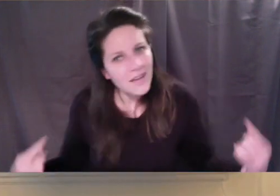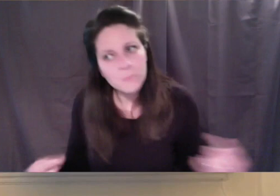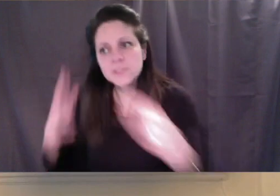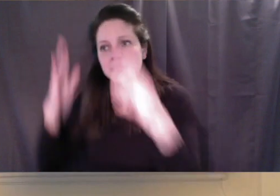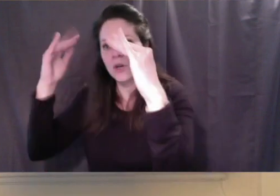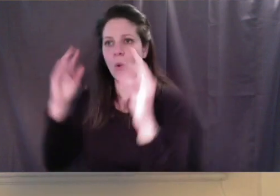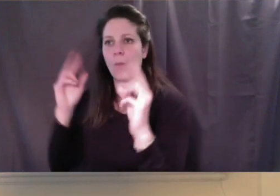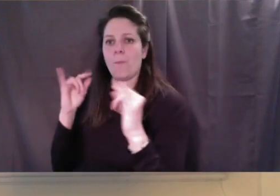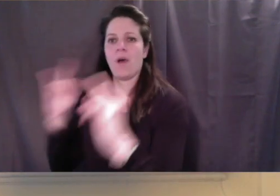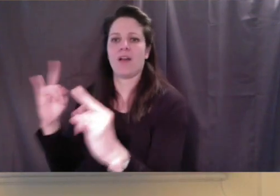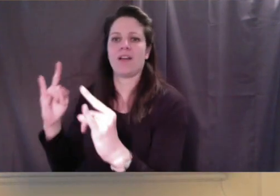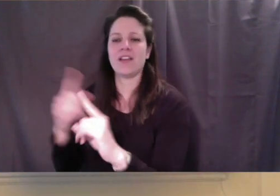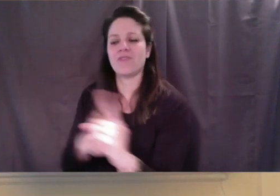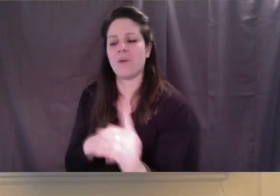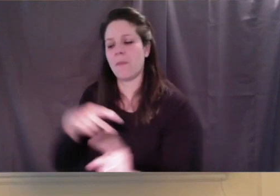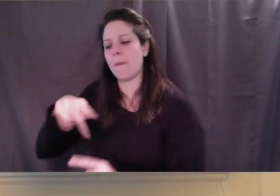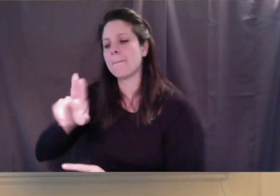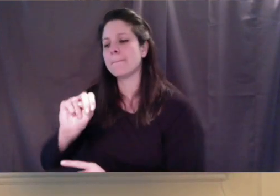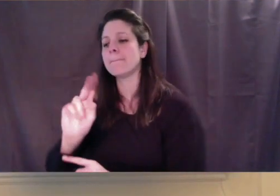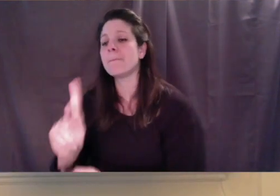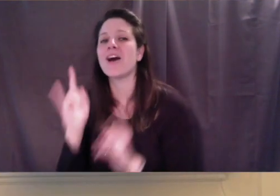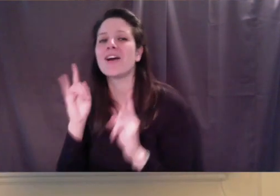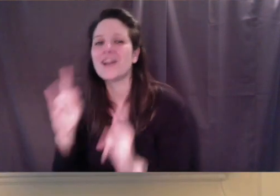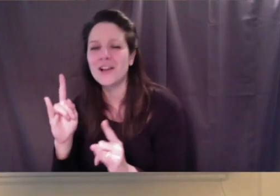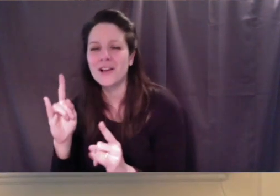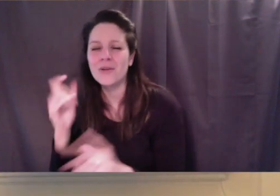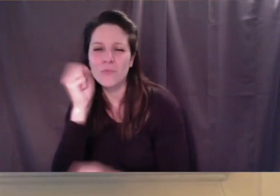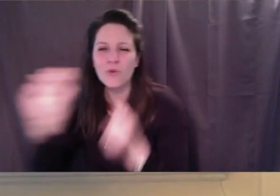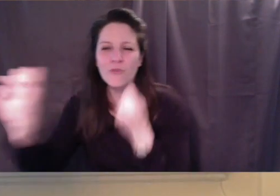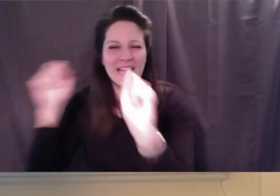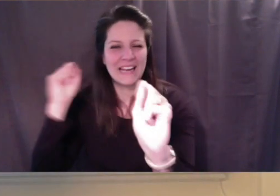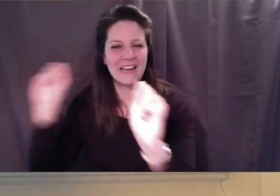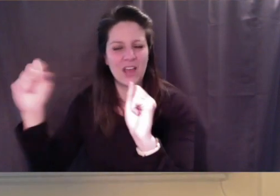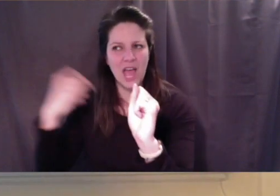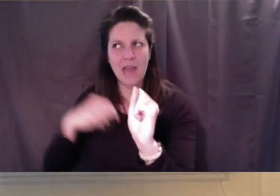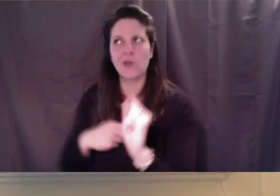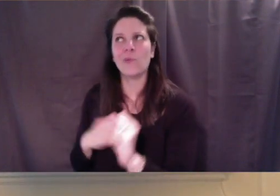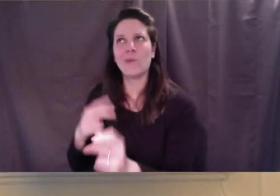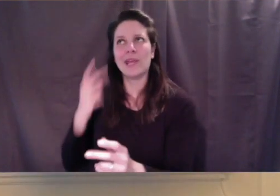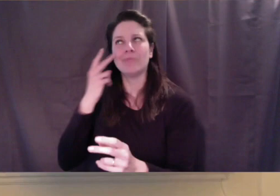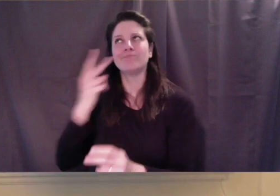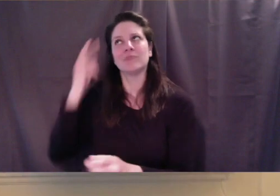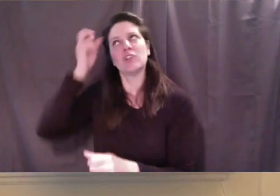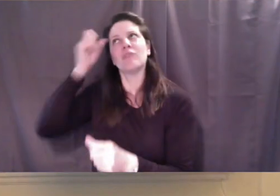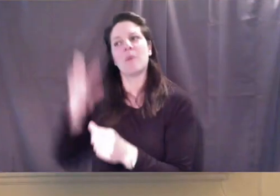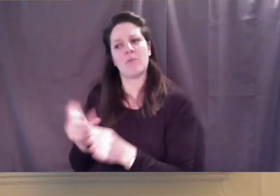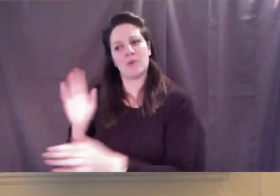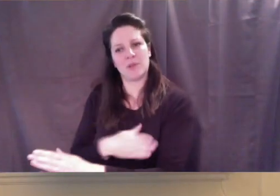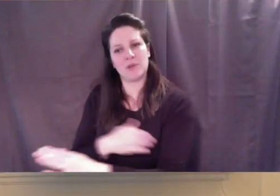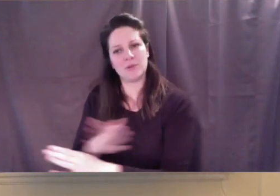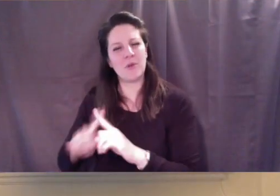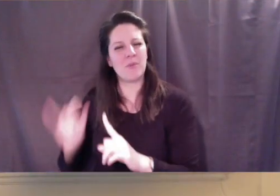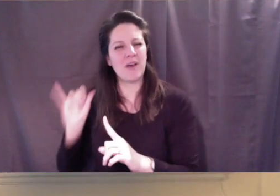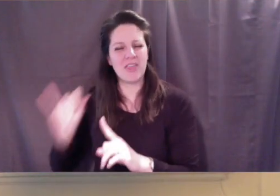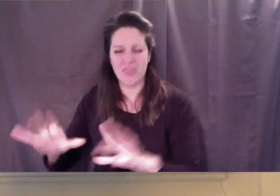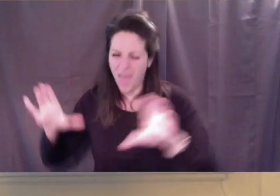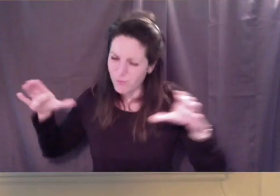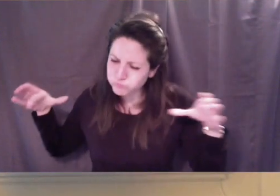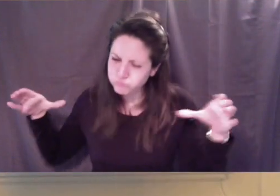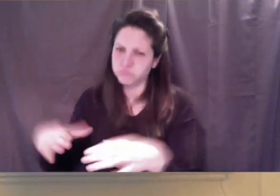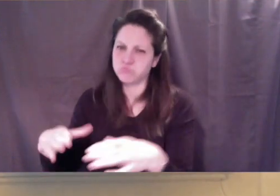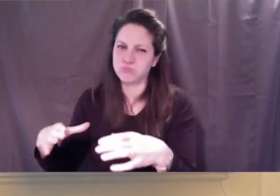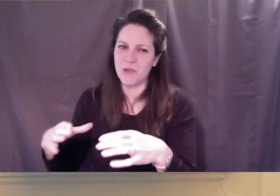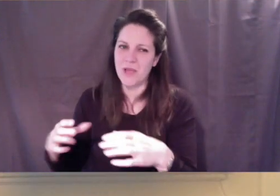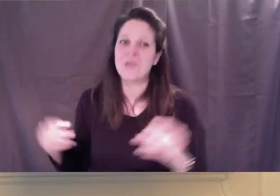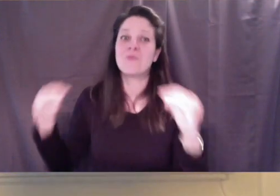itself grows out of the ideals of the punk movement. And today it's known best for the music that it engendered, but rest assured, the punk